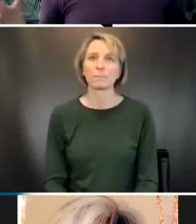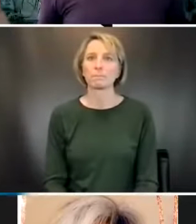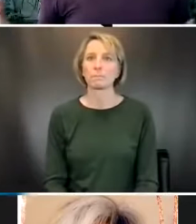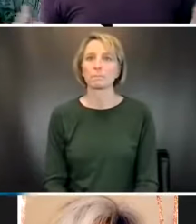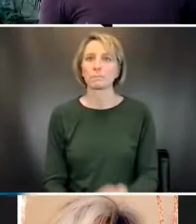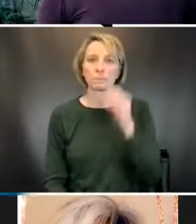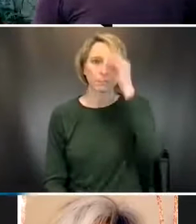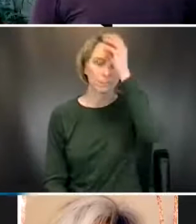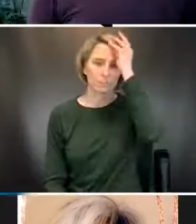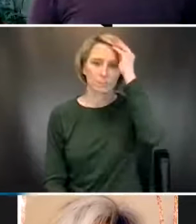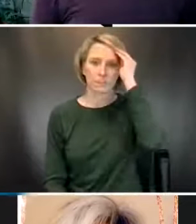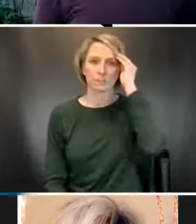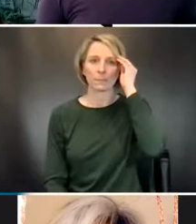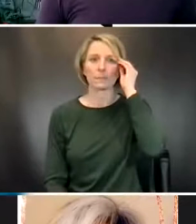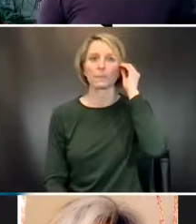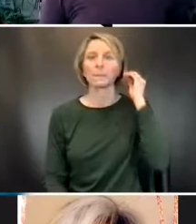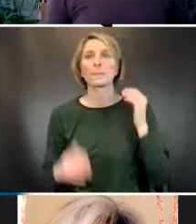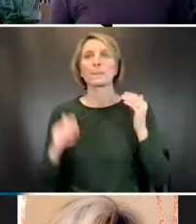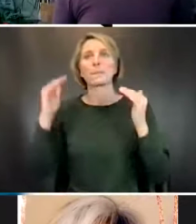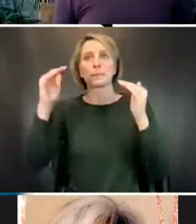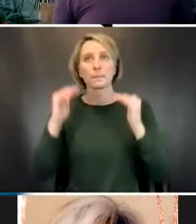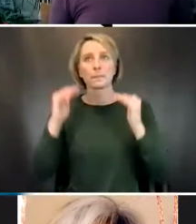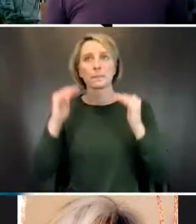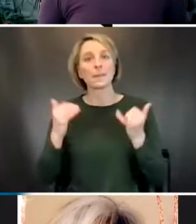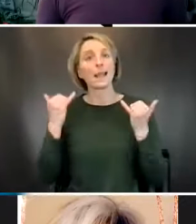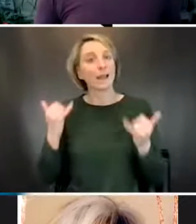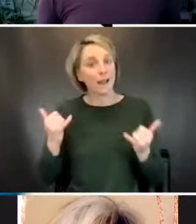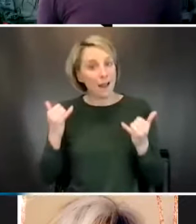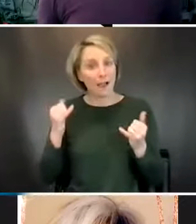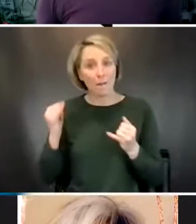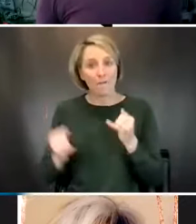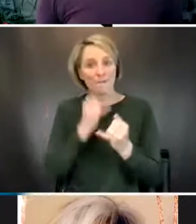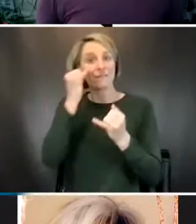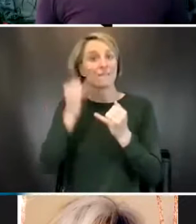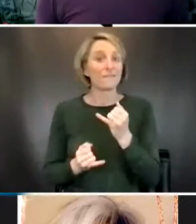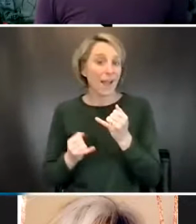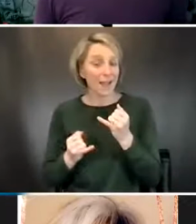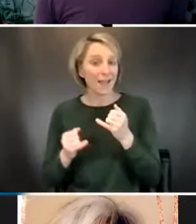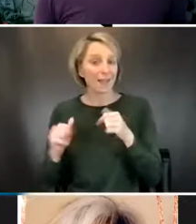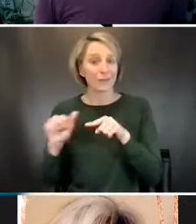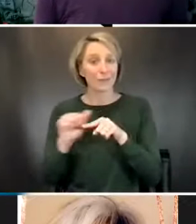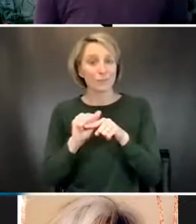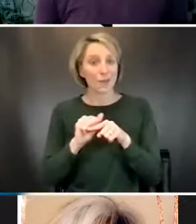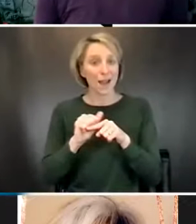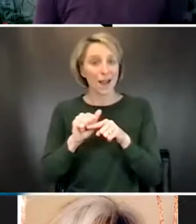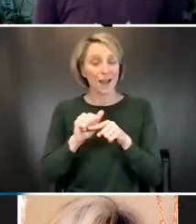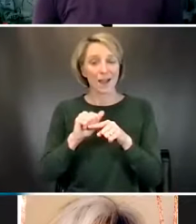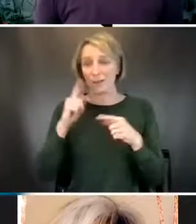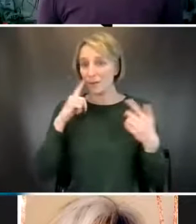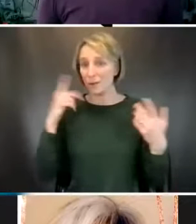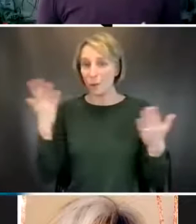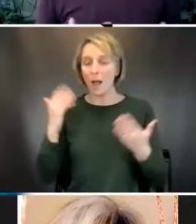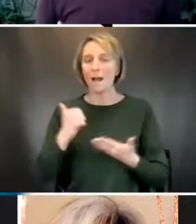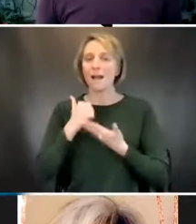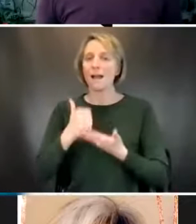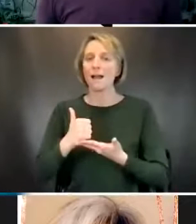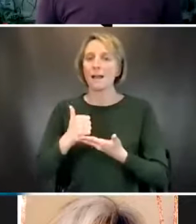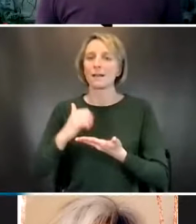And then we've come to our final opportunity to practice a stress reduction,